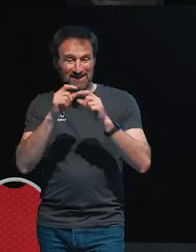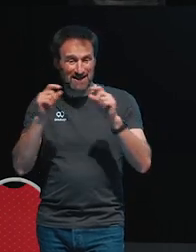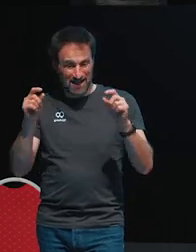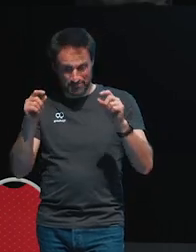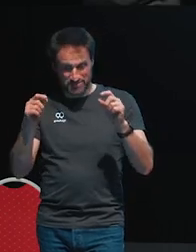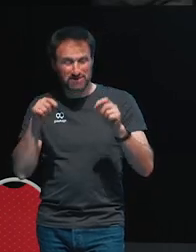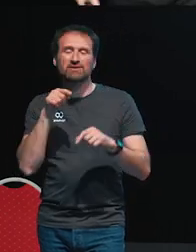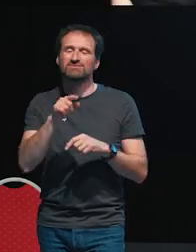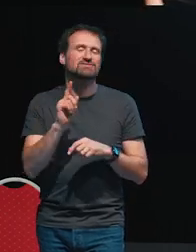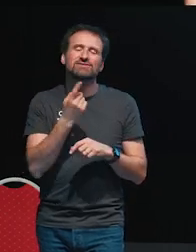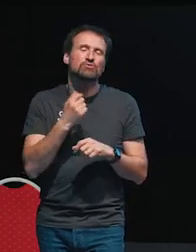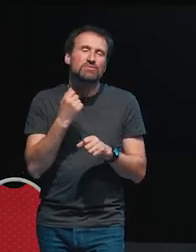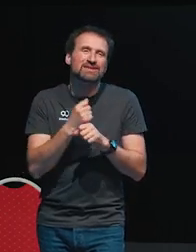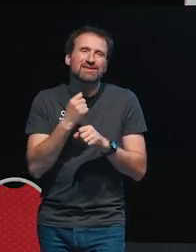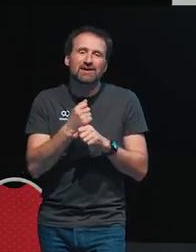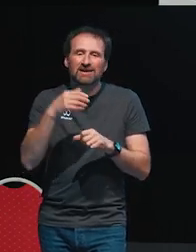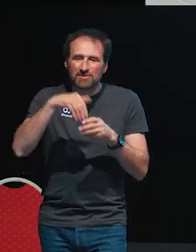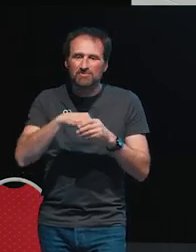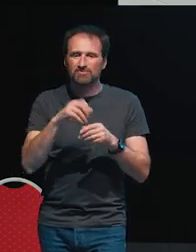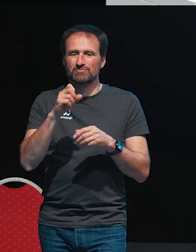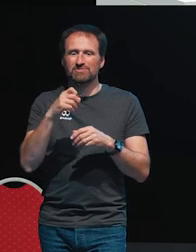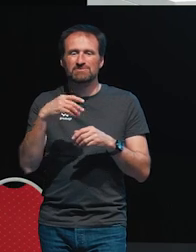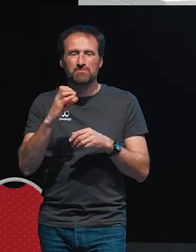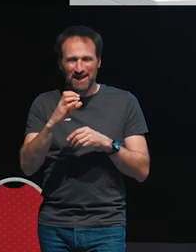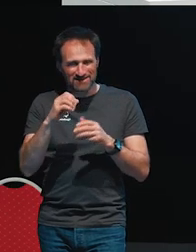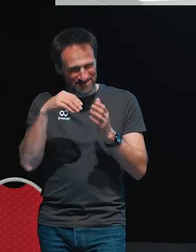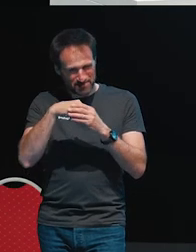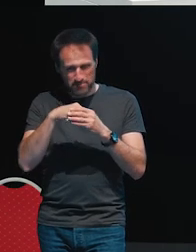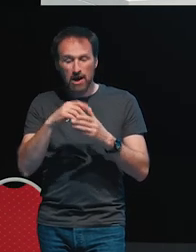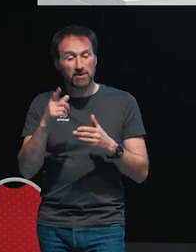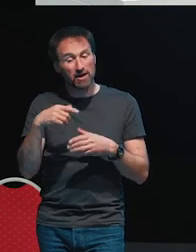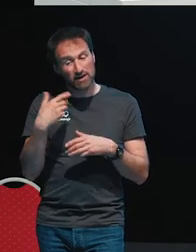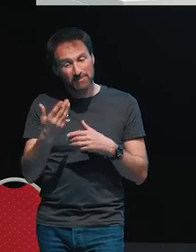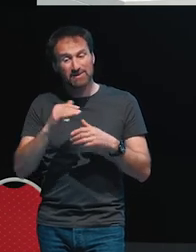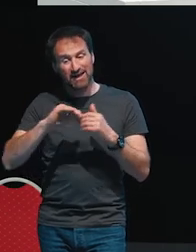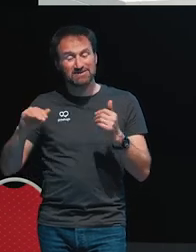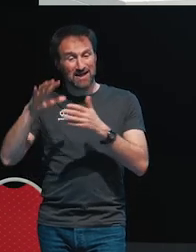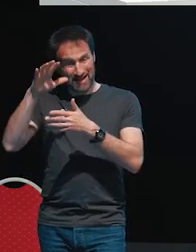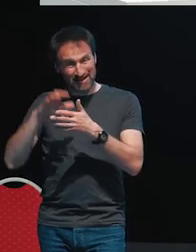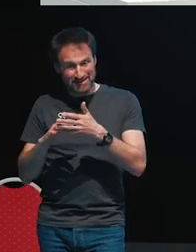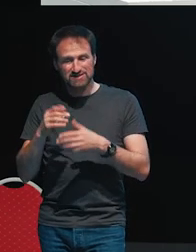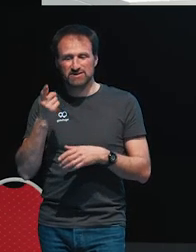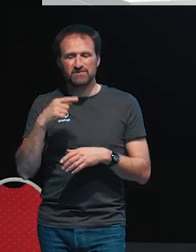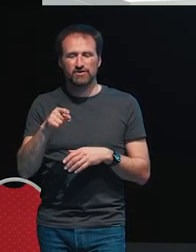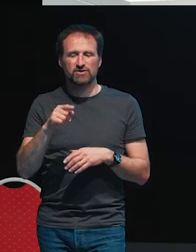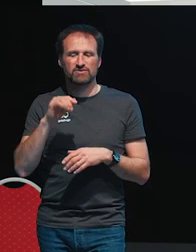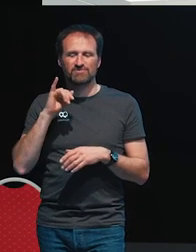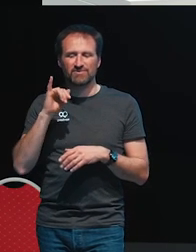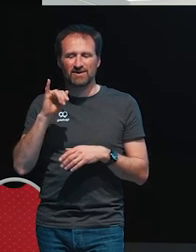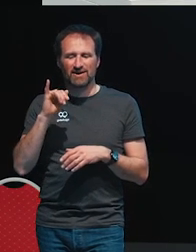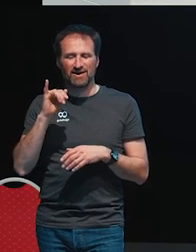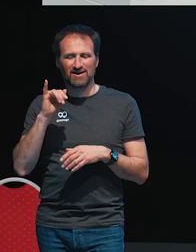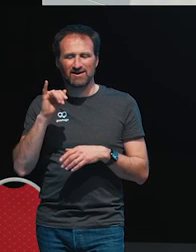by the spec, but there's another list created by IANA, which is this list. I don't know if you can see it from the